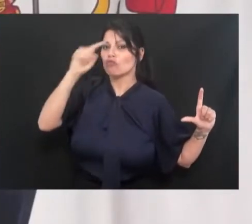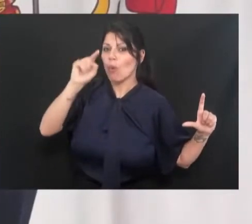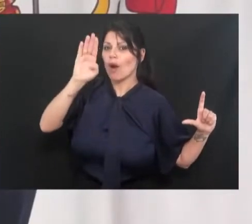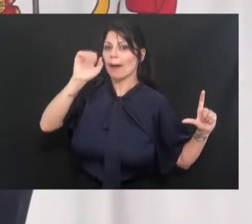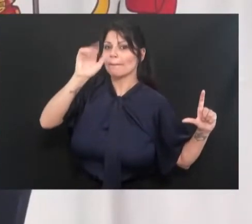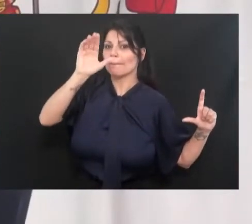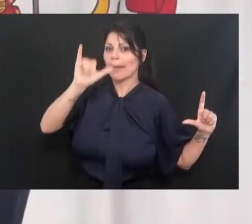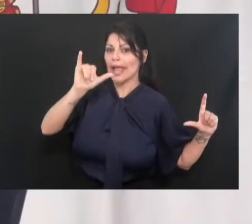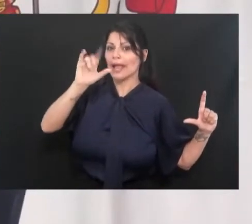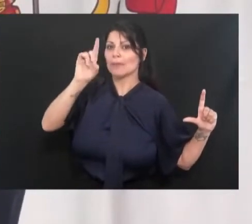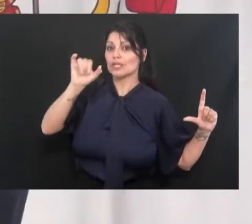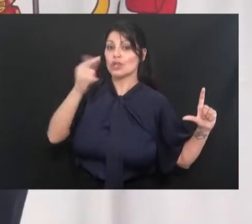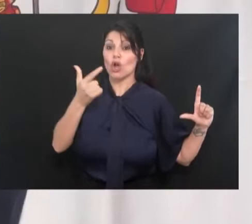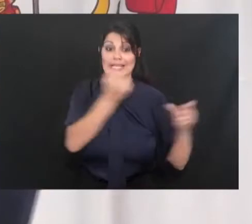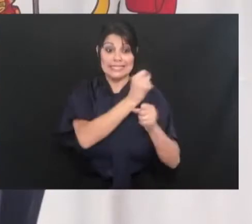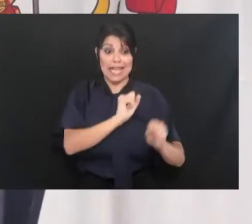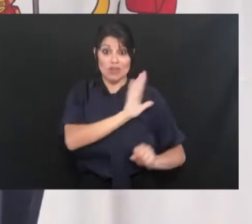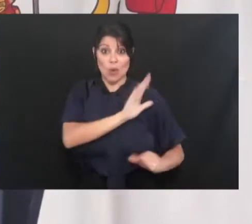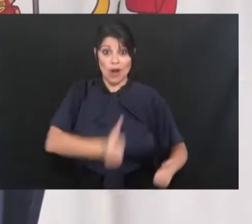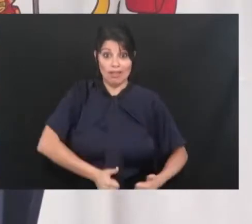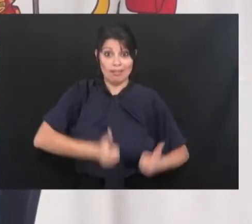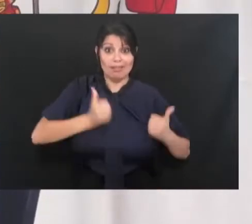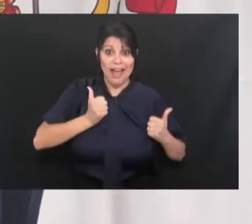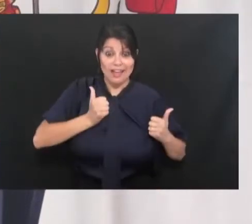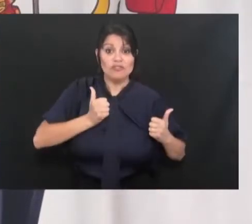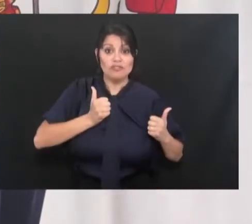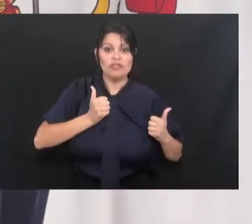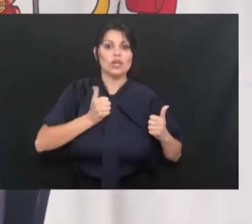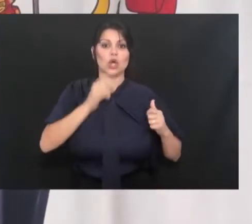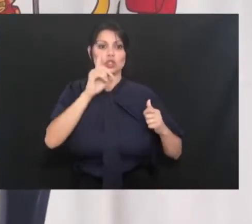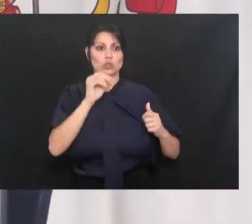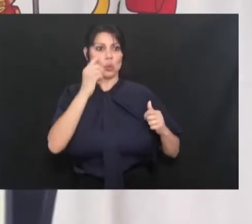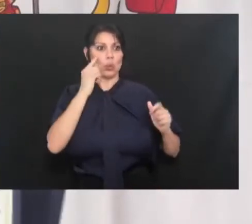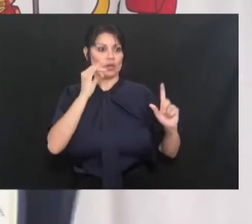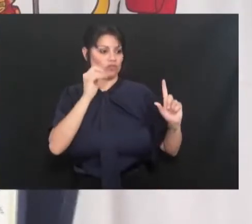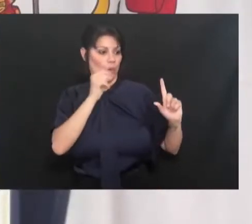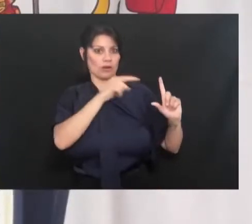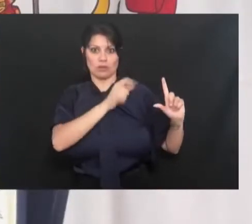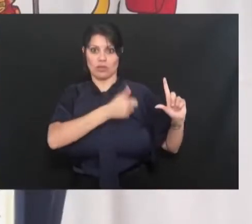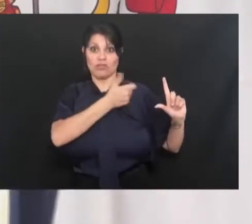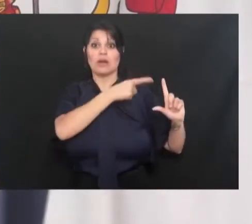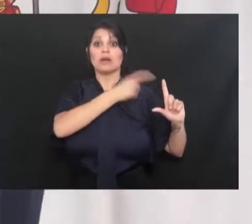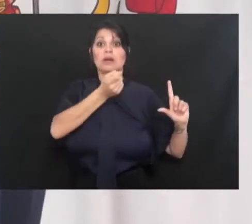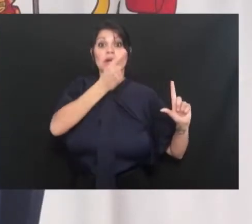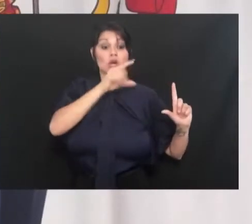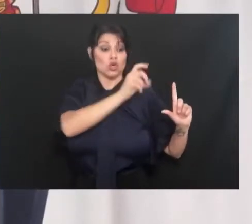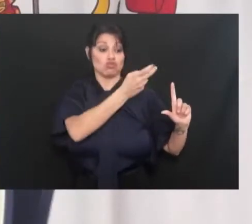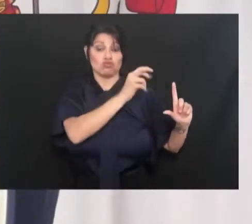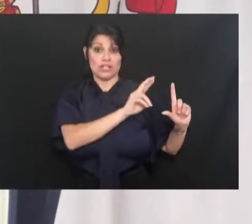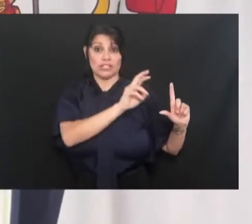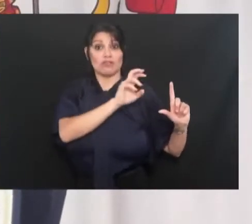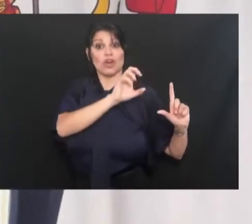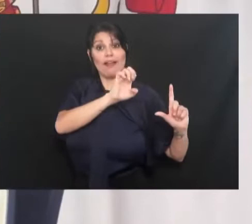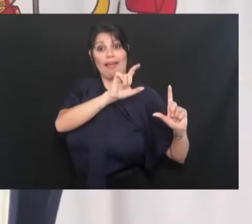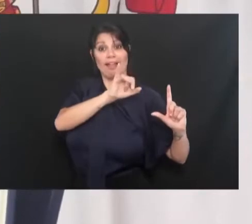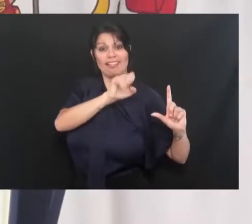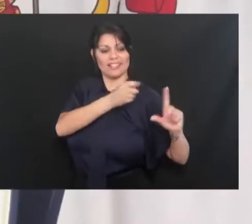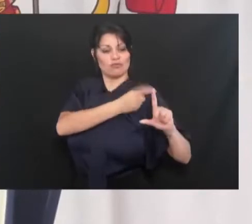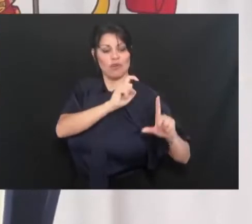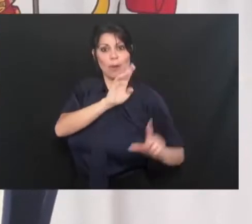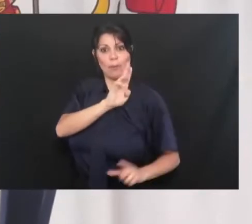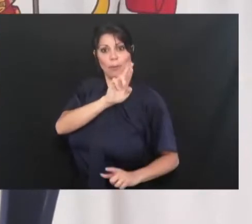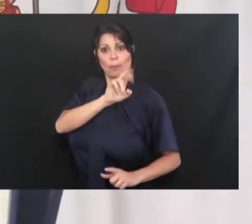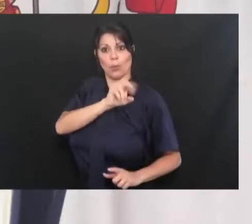your life. Greetings, be it known that Christopher Ellis Bruno, West Virginia,